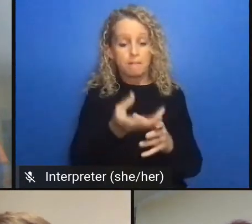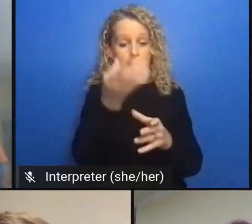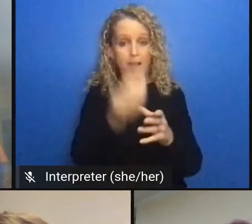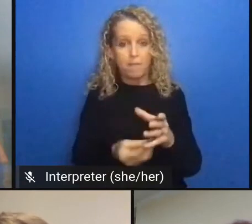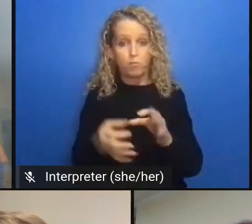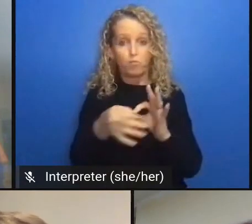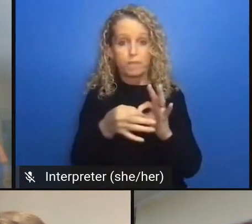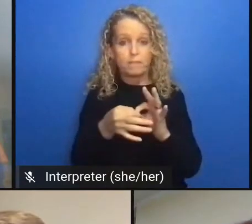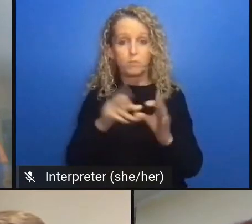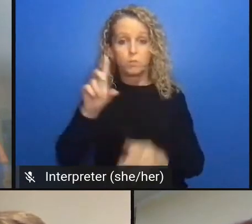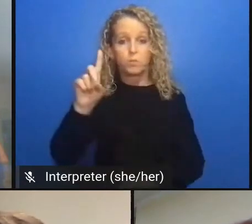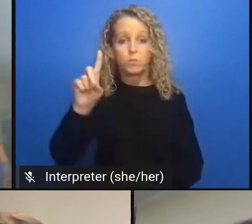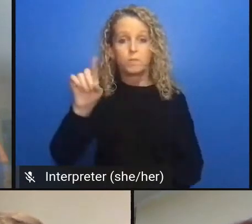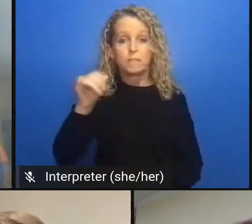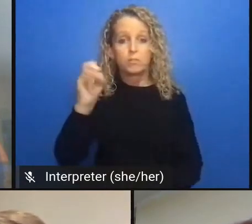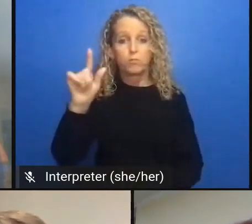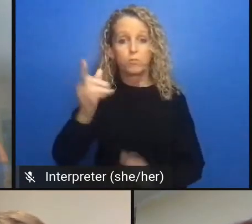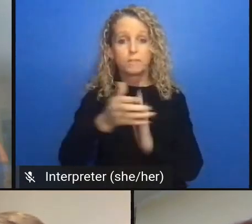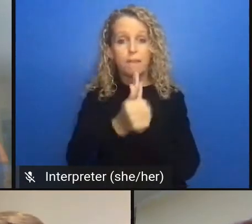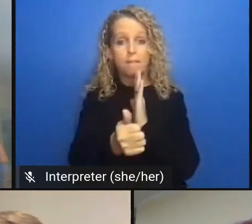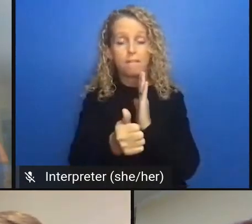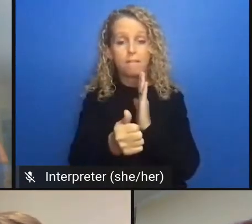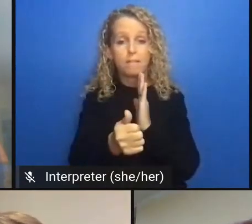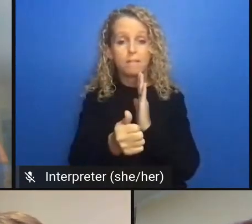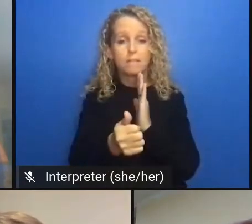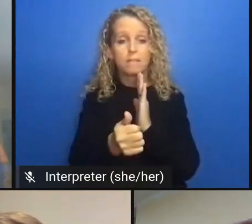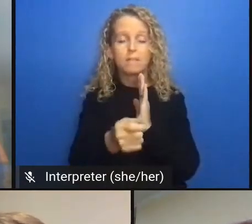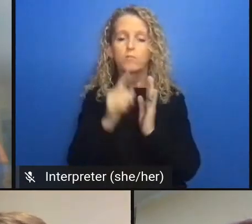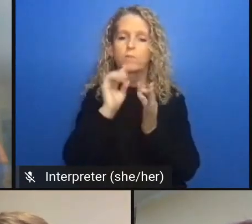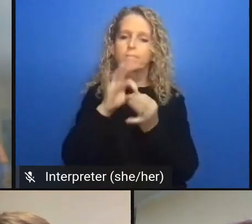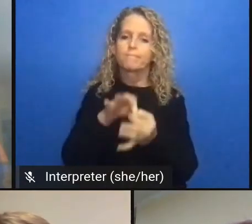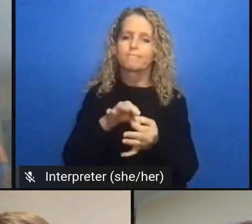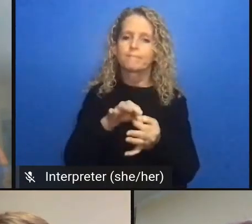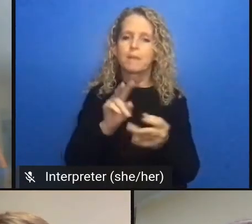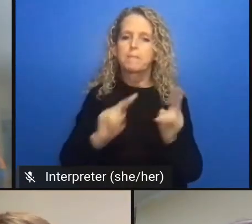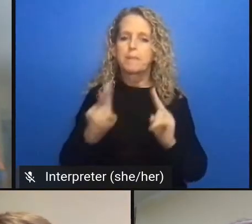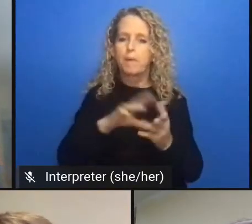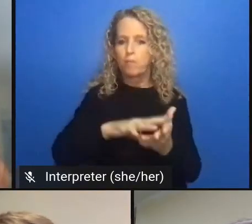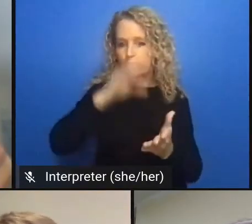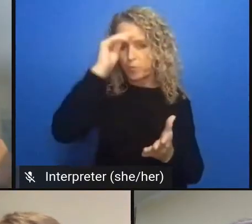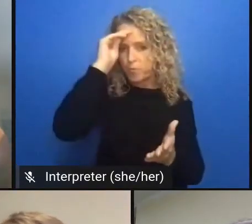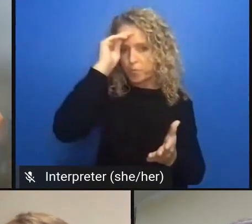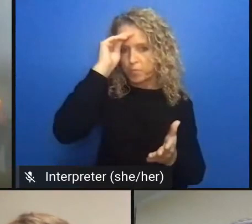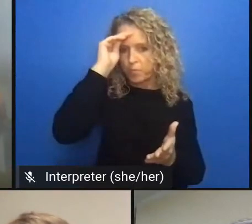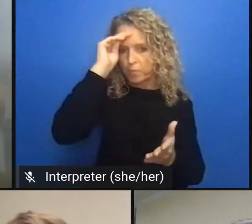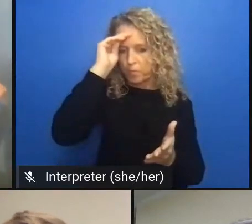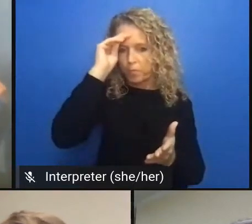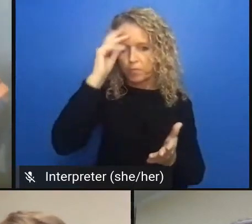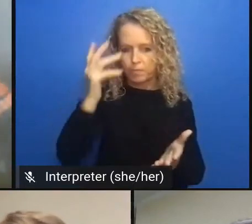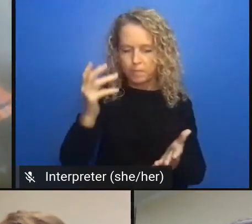pipeline really is around those learning experiences, and it's learning experiences that speak